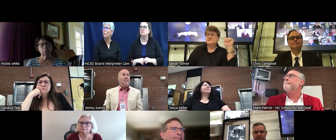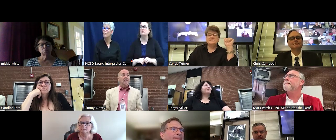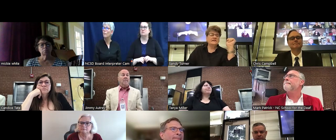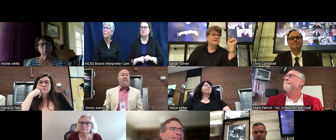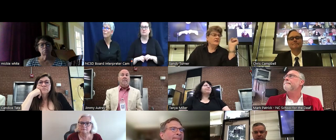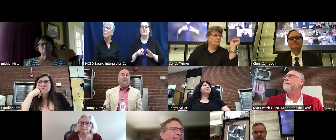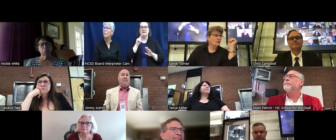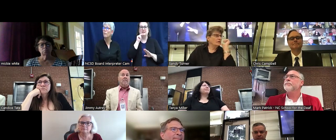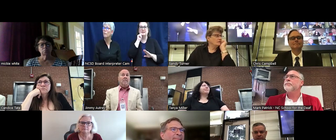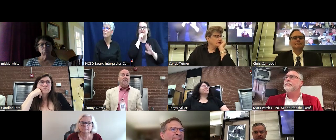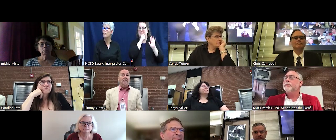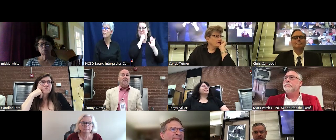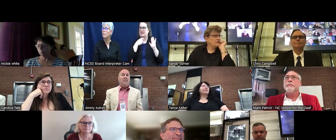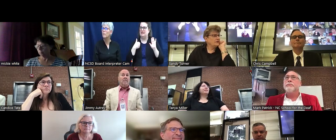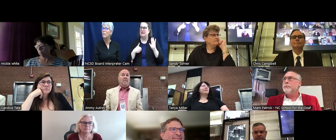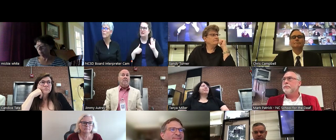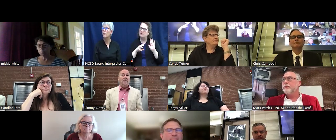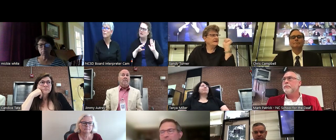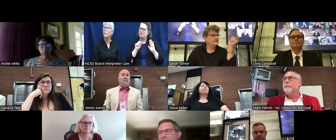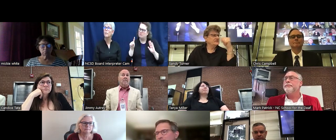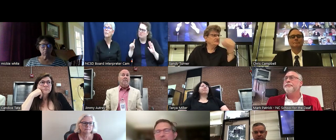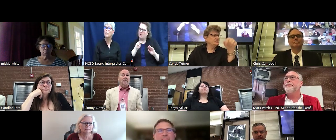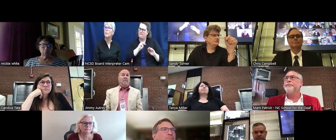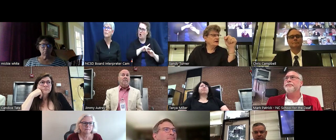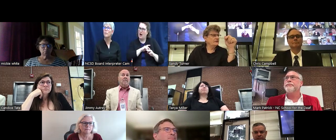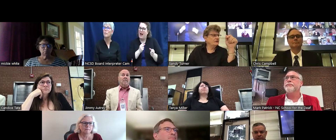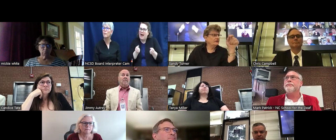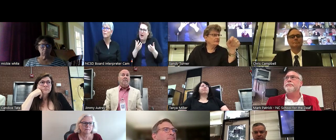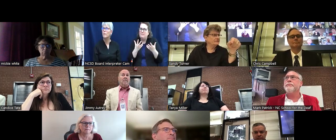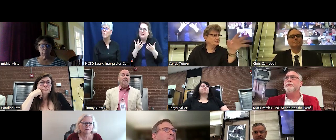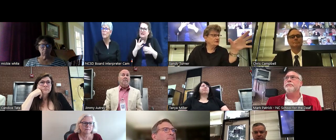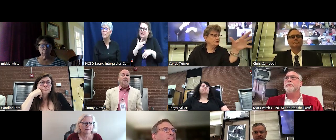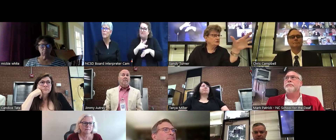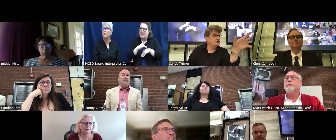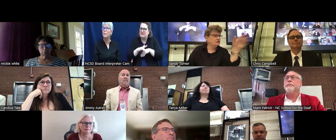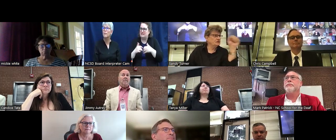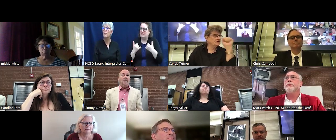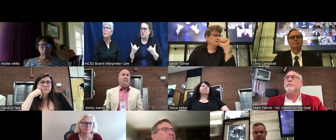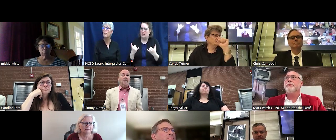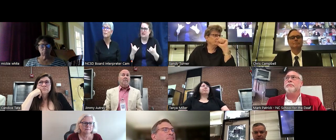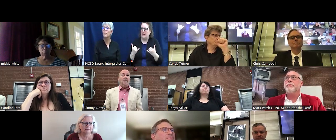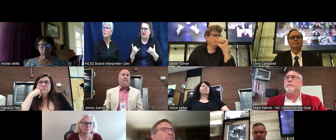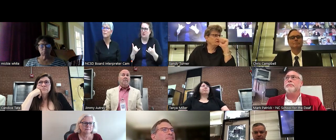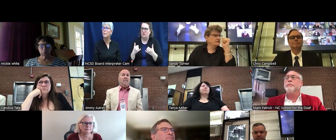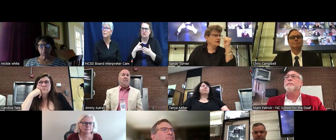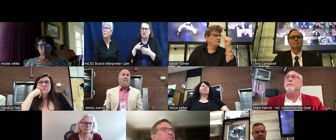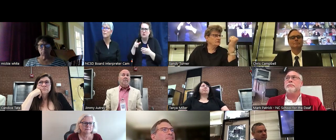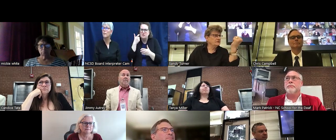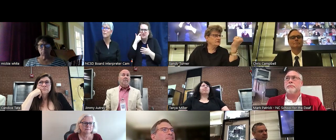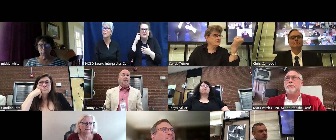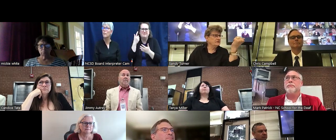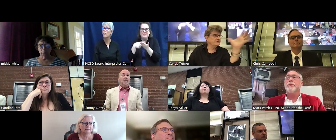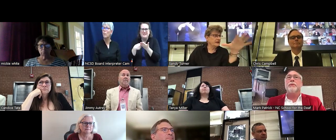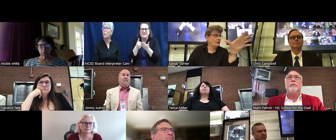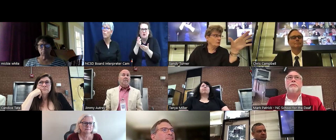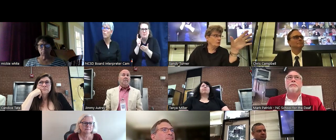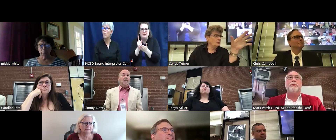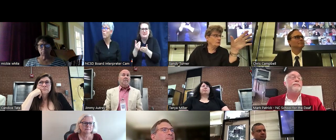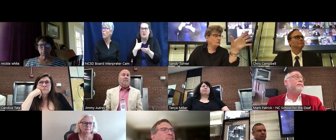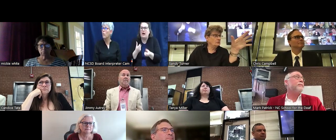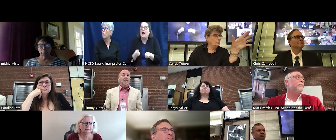This is saying, Mark, how many vacancies do you have right now? Just those that you just listed a few minutes ago? Is that